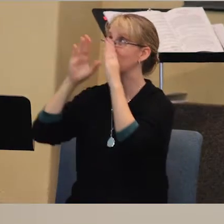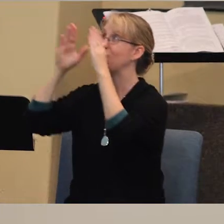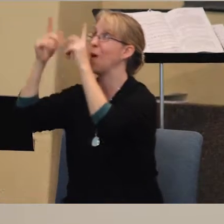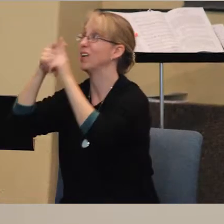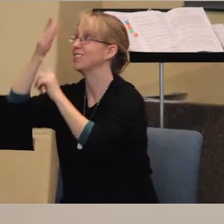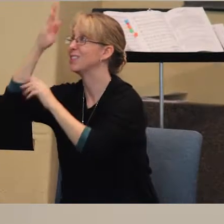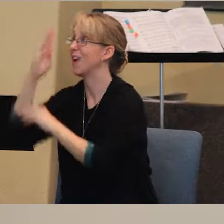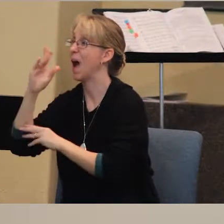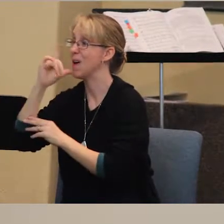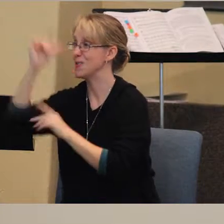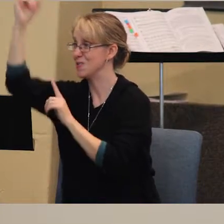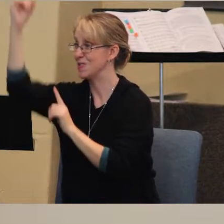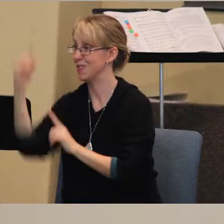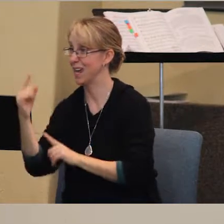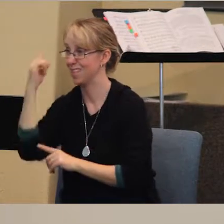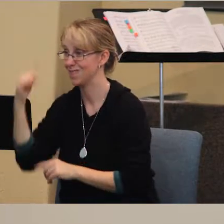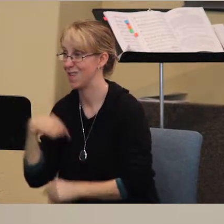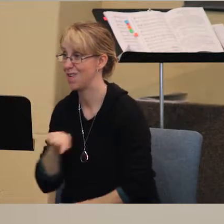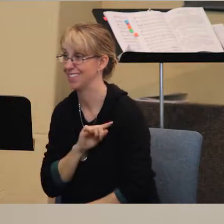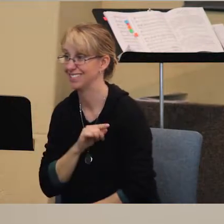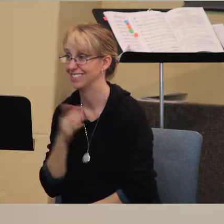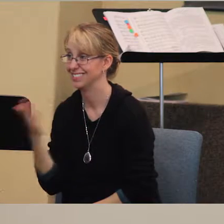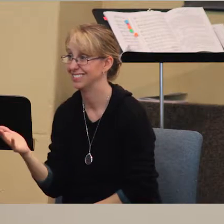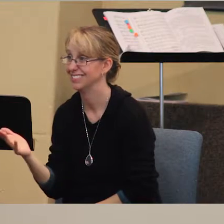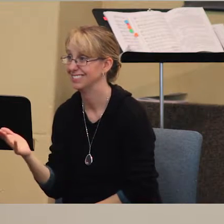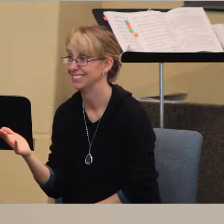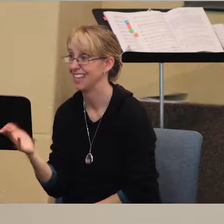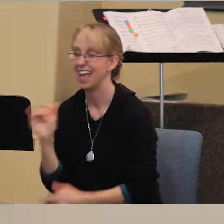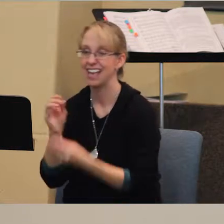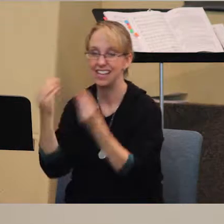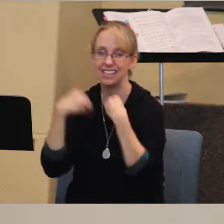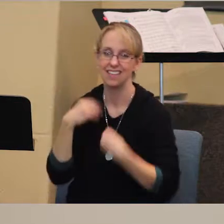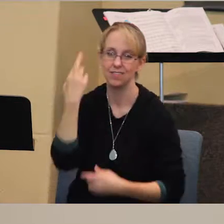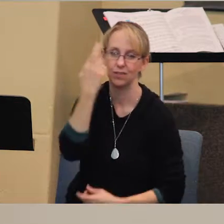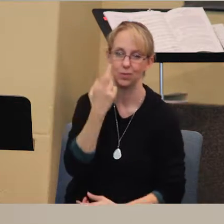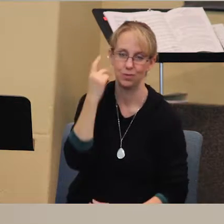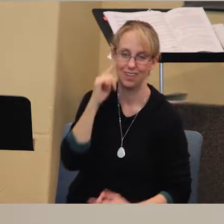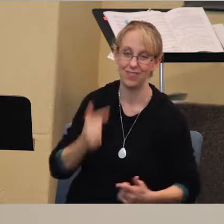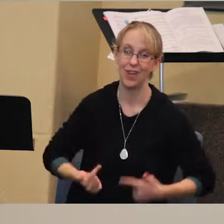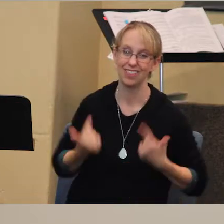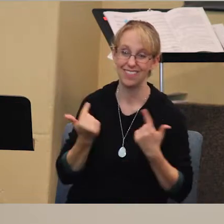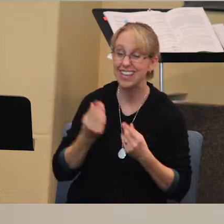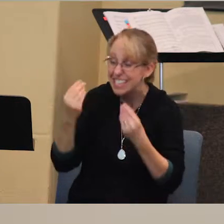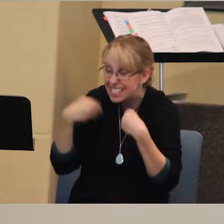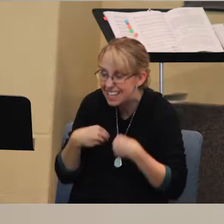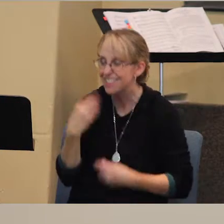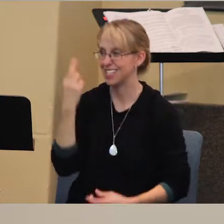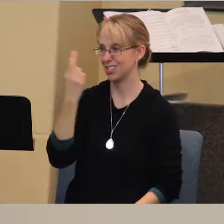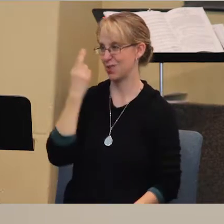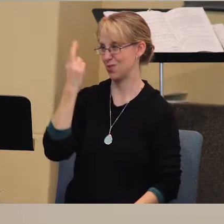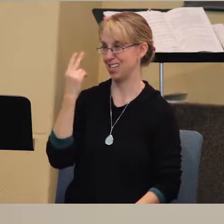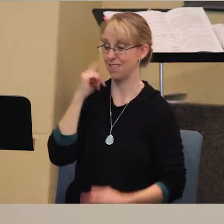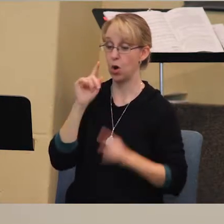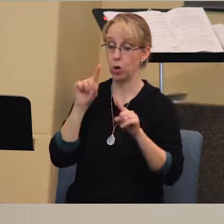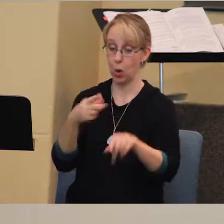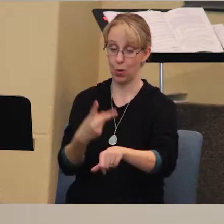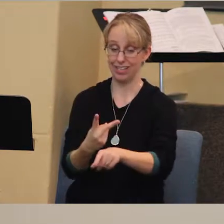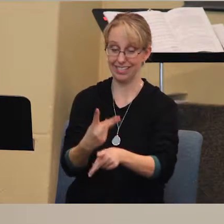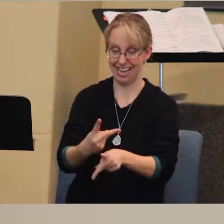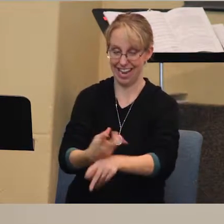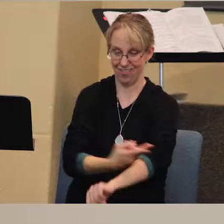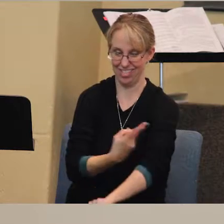came down to earth for us. And he gives us a reason for living. He gives us a reason for going out and tending the